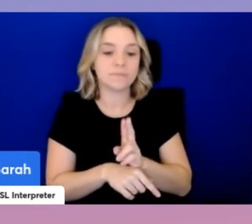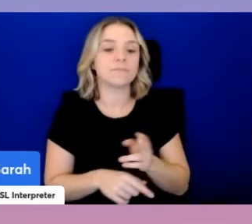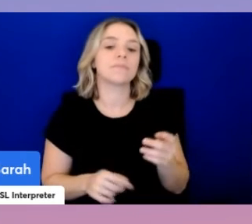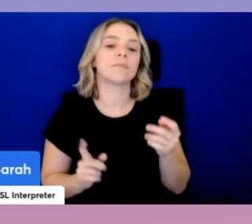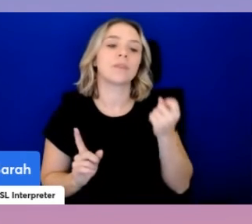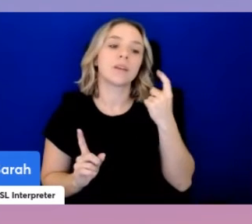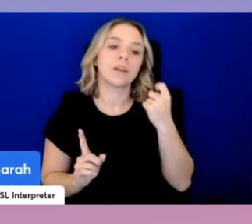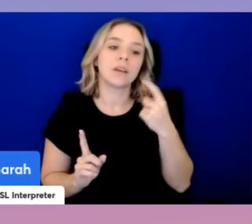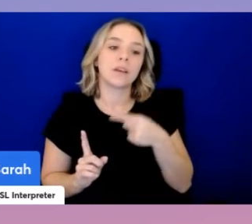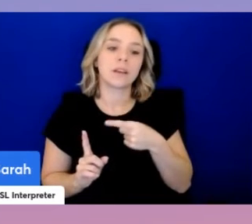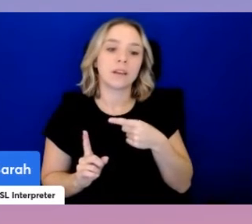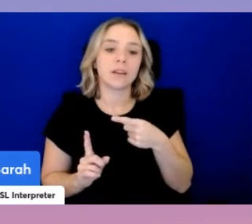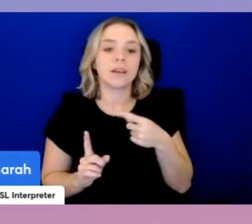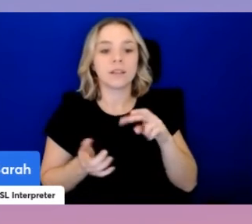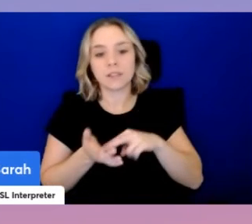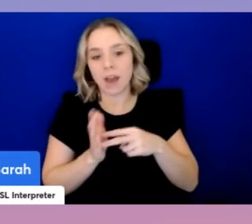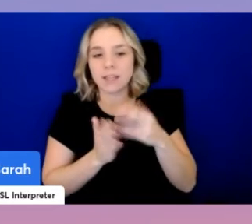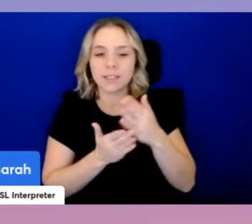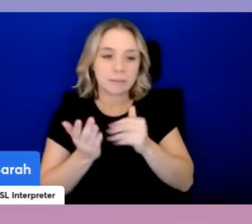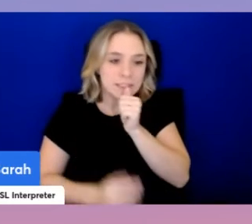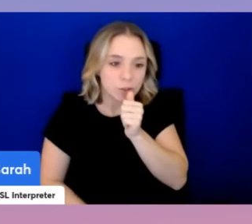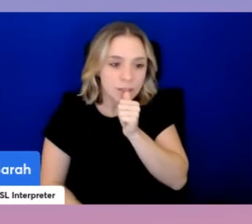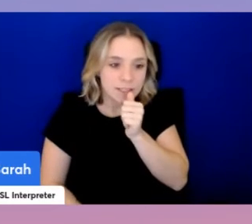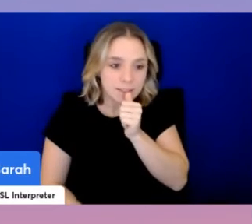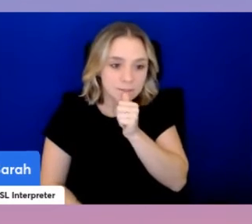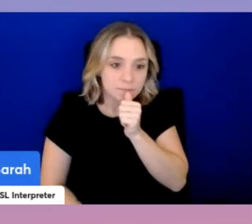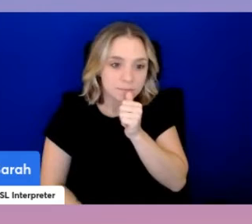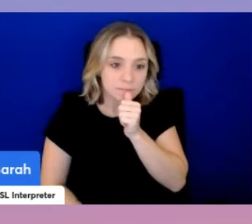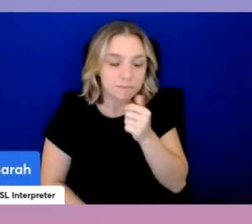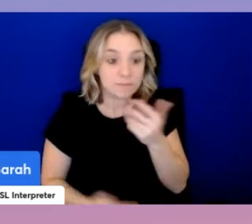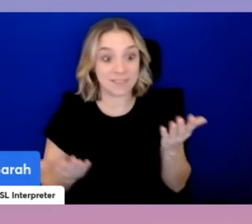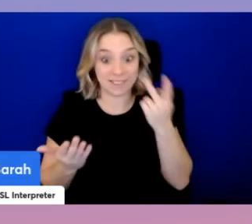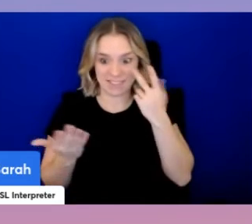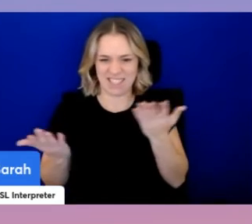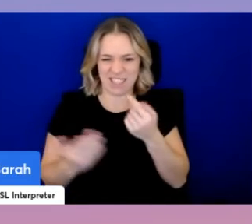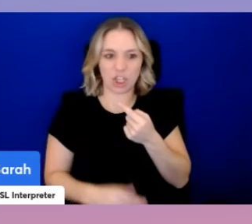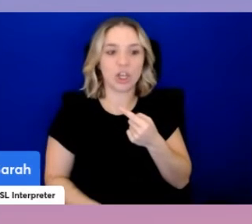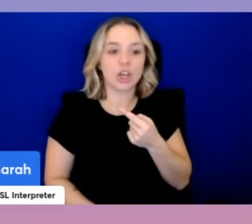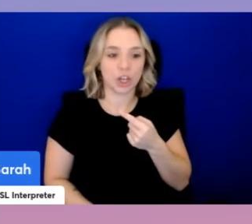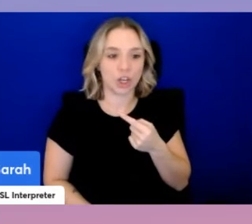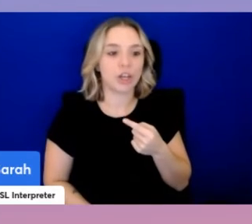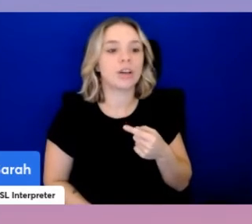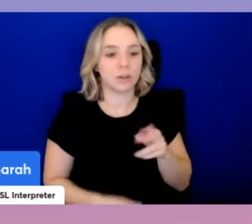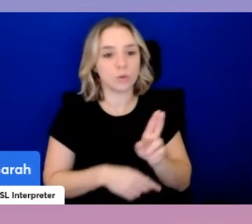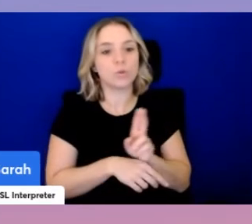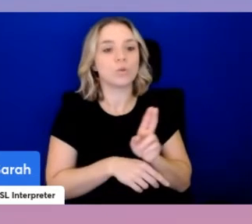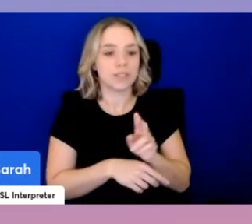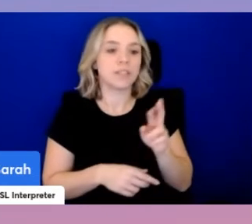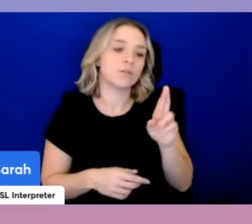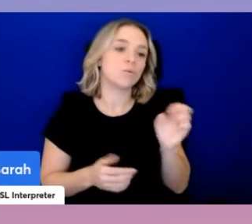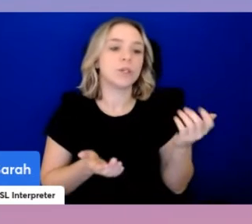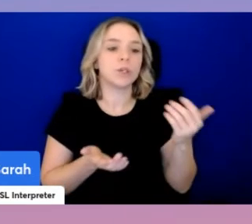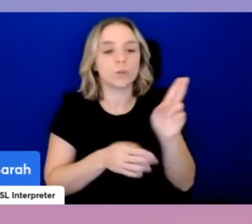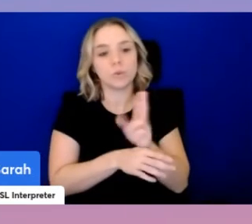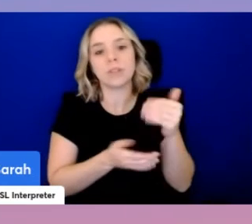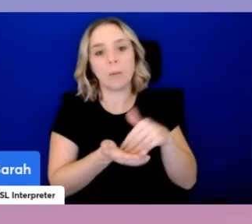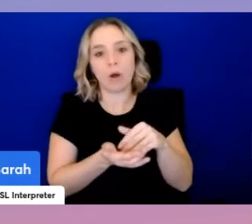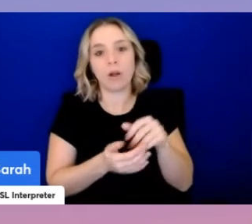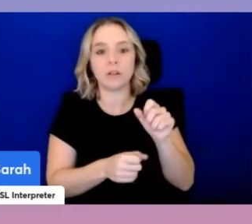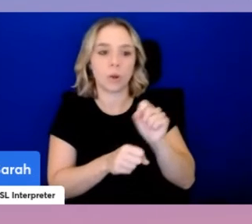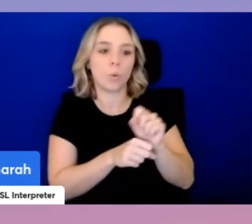Defining some secrets. As you can see here, I am using reusable workflows, so we can do a